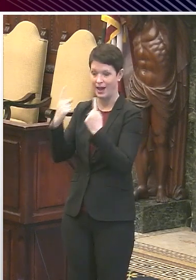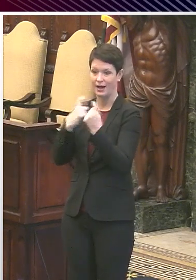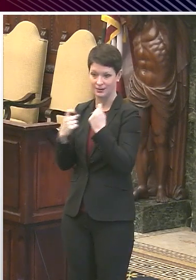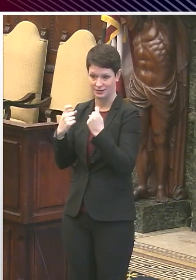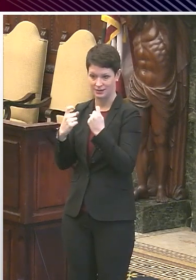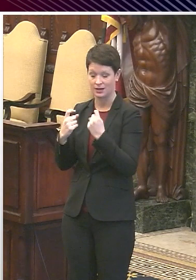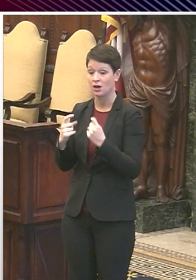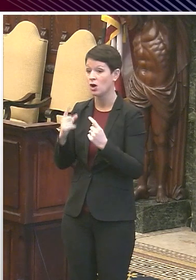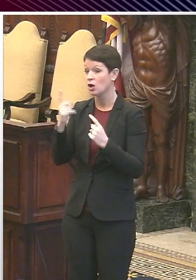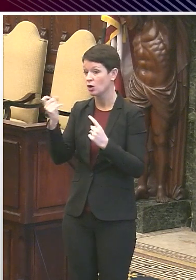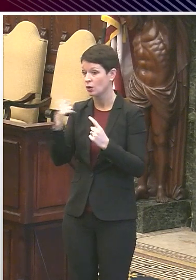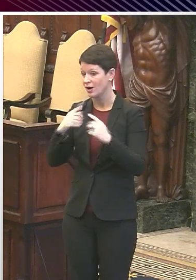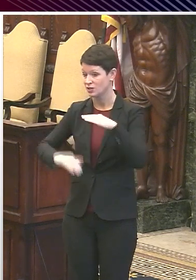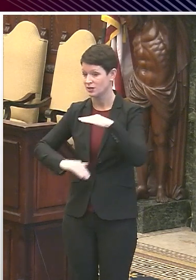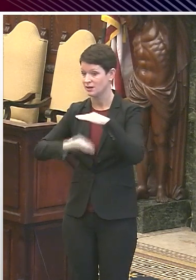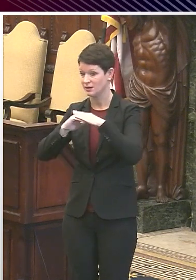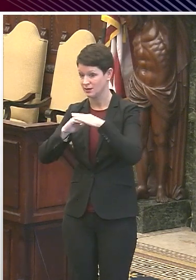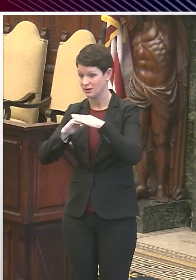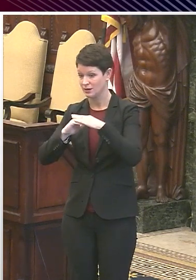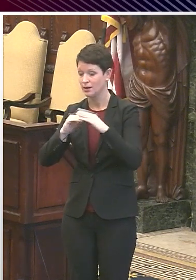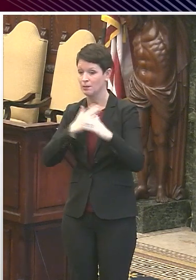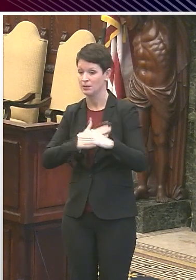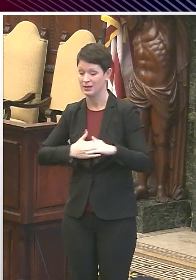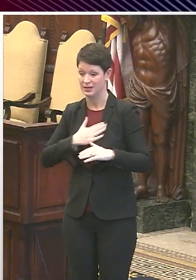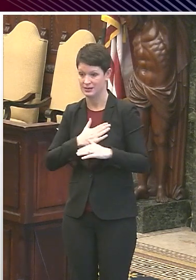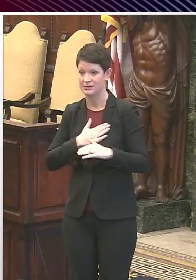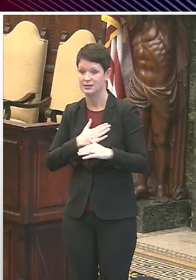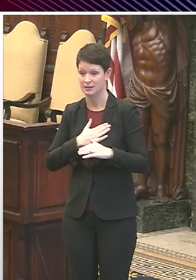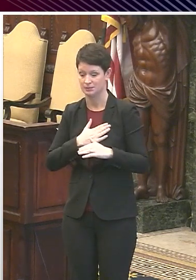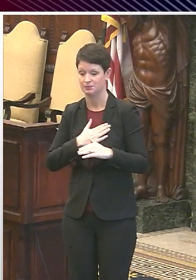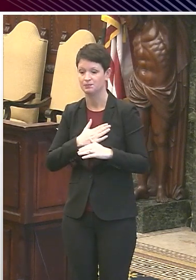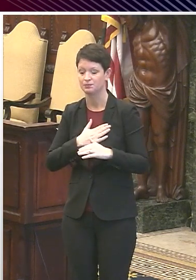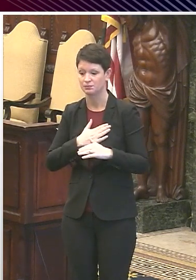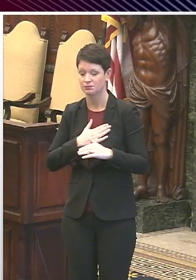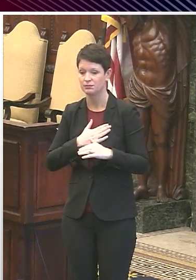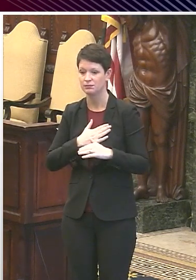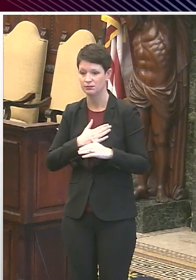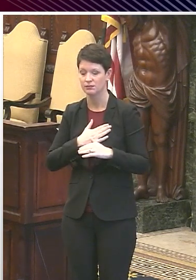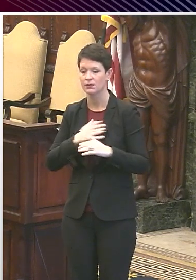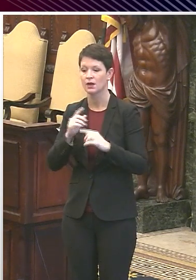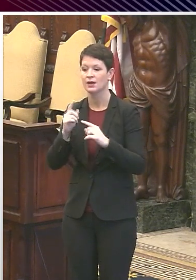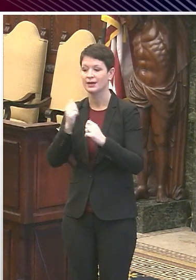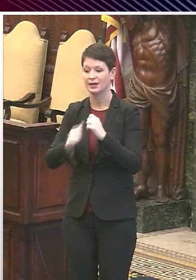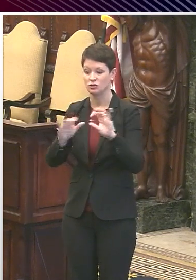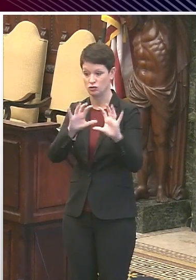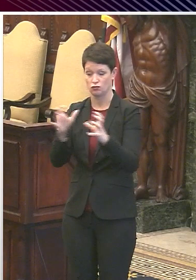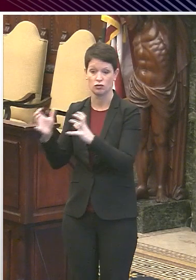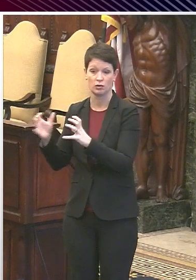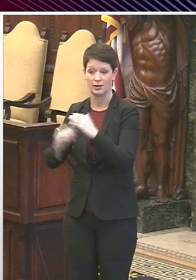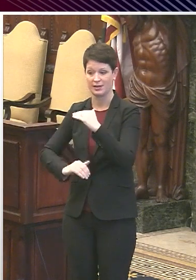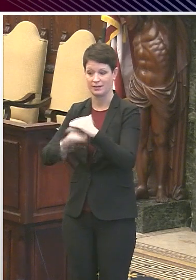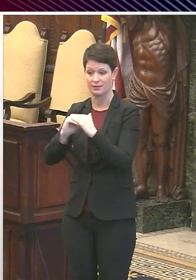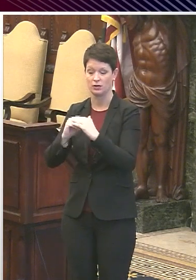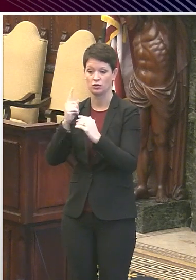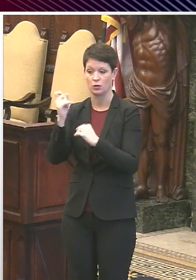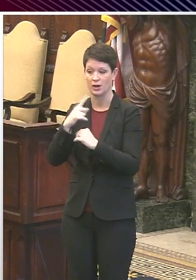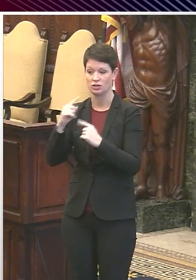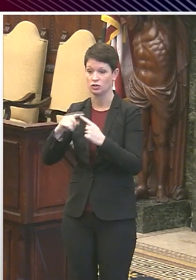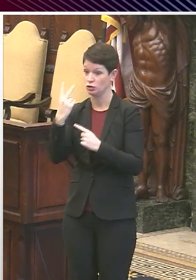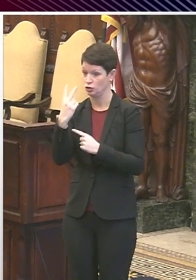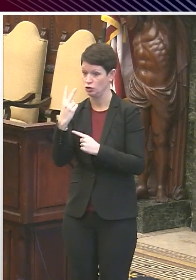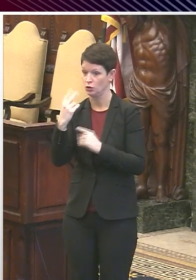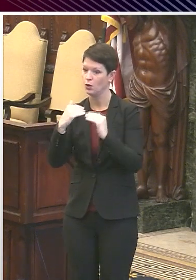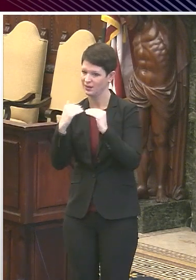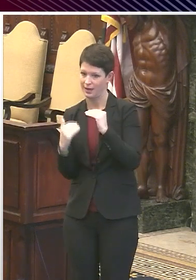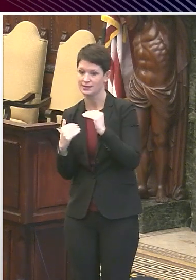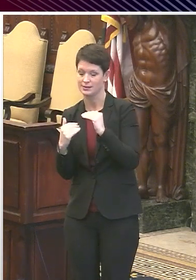questions. And due to the higher volume of folks who have questions today, we are also going to ask that each outlet limit their questions to just 2